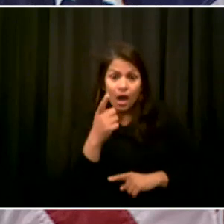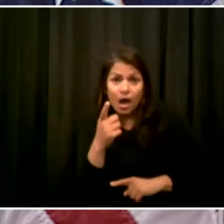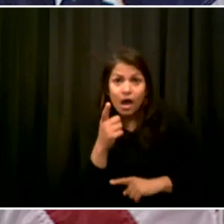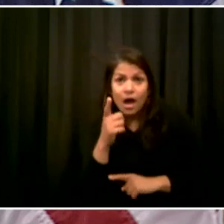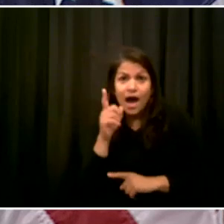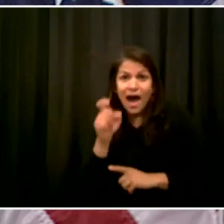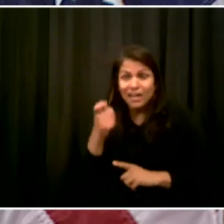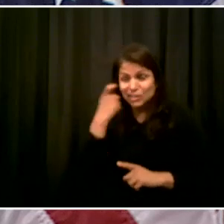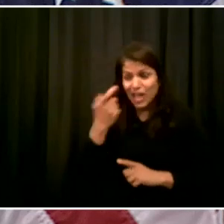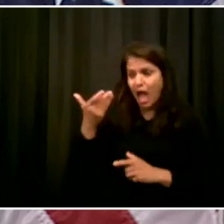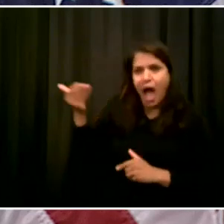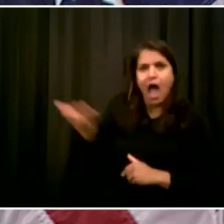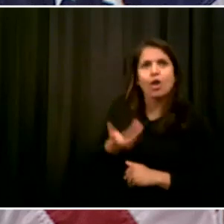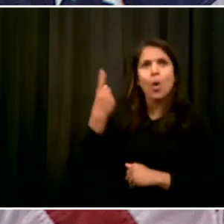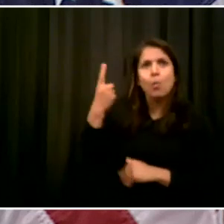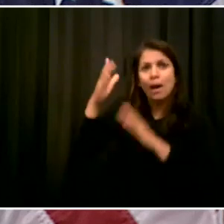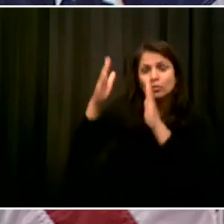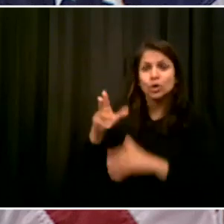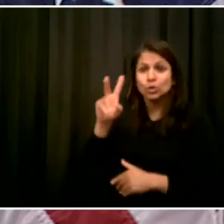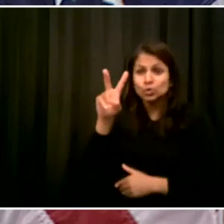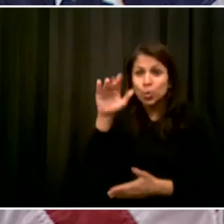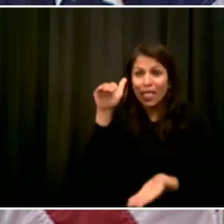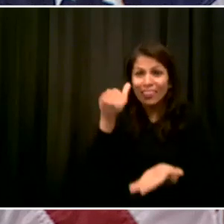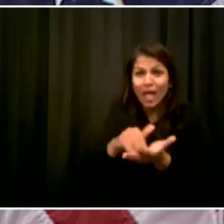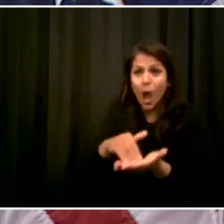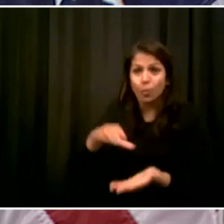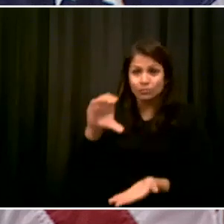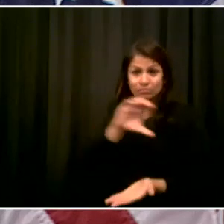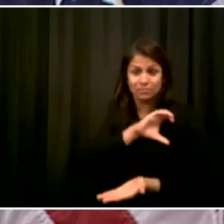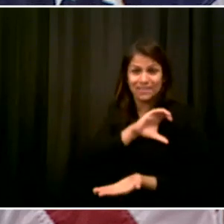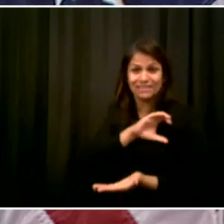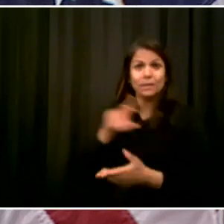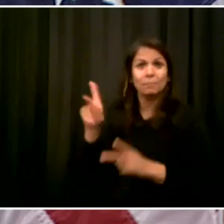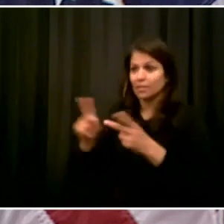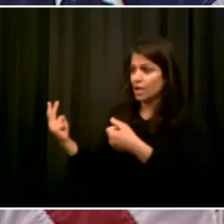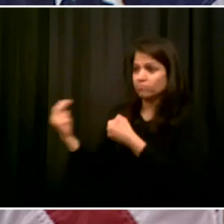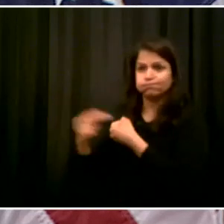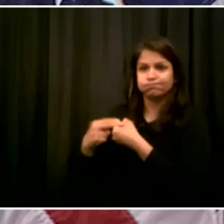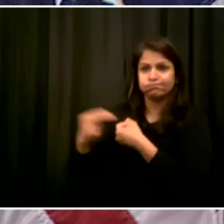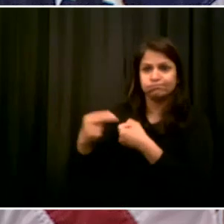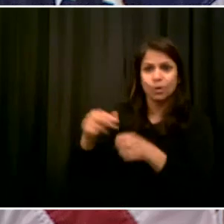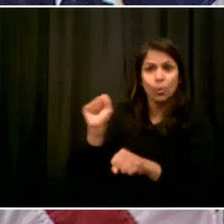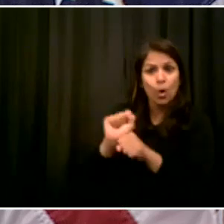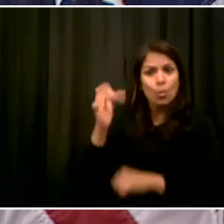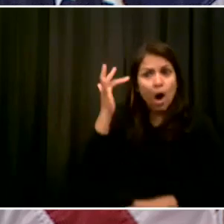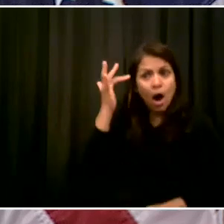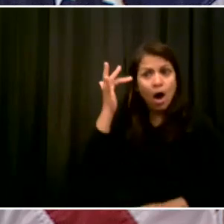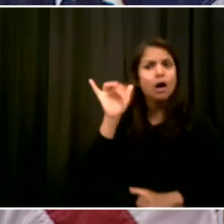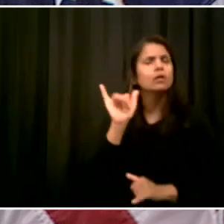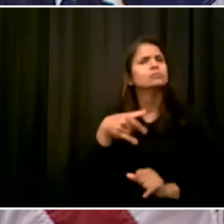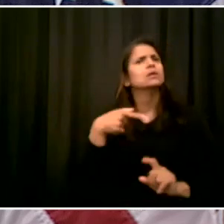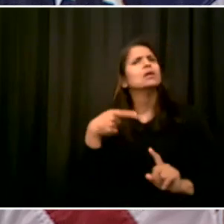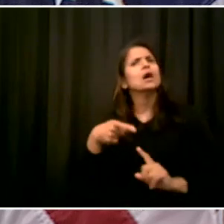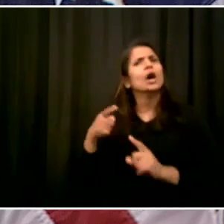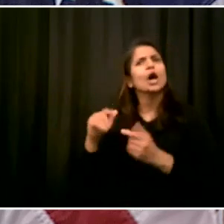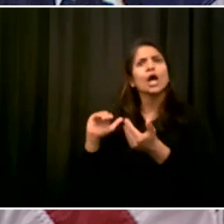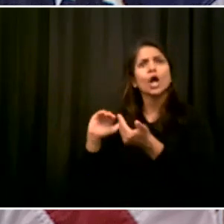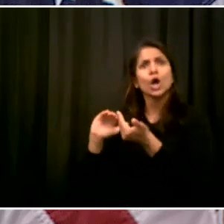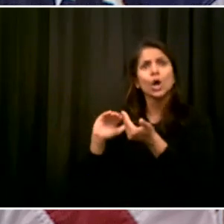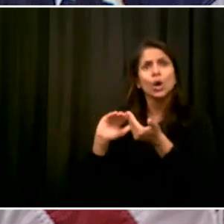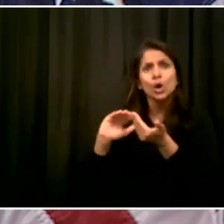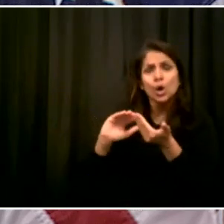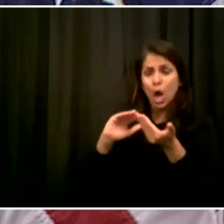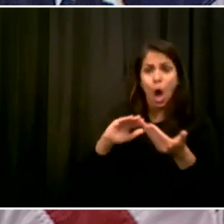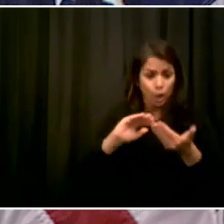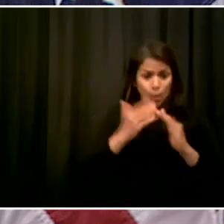who are there right now, because they believed their communities needed to be safer, because they were hearing from their communities they wanted more police presence